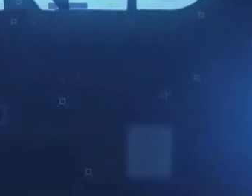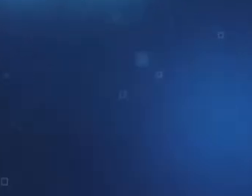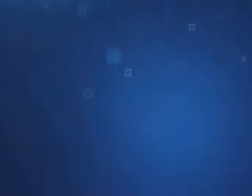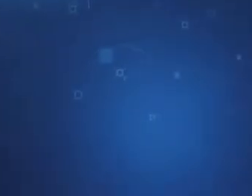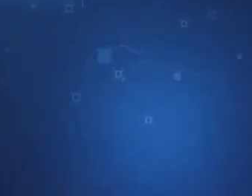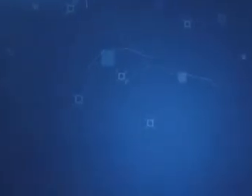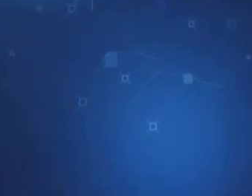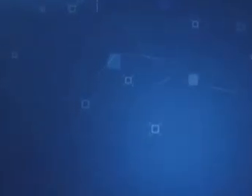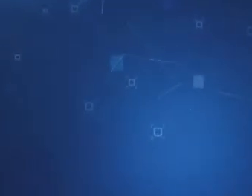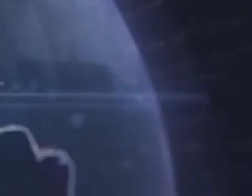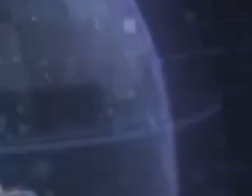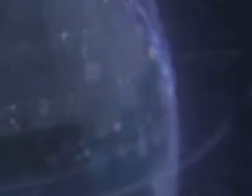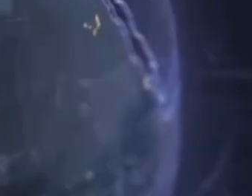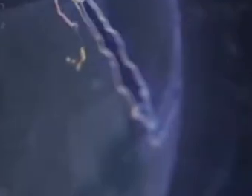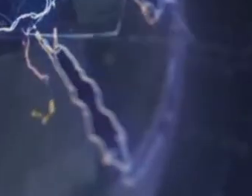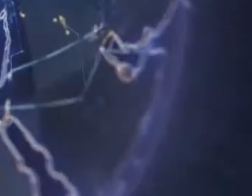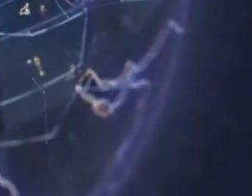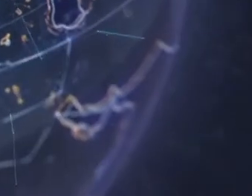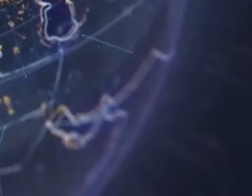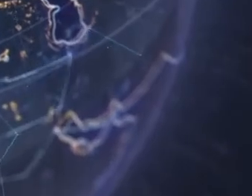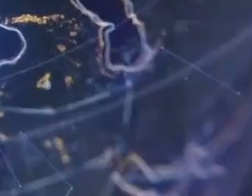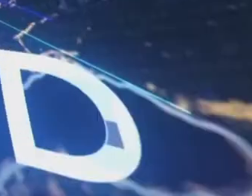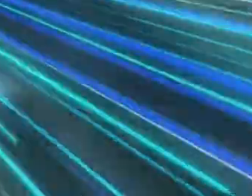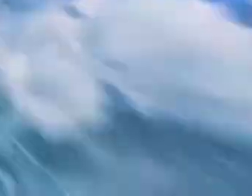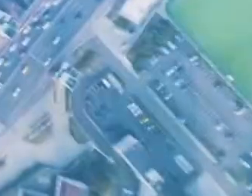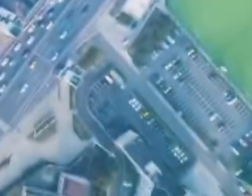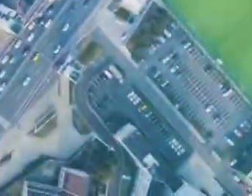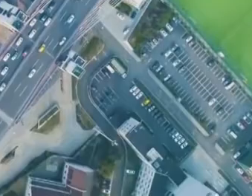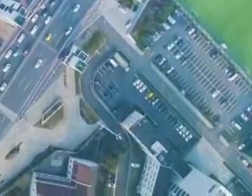We all live in a digital world.